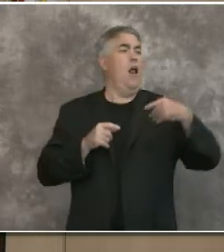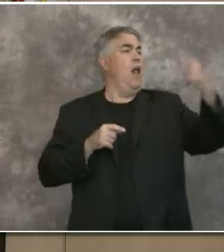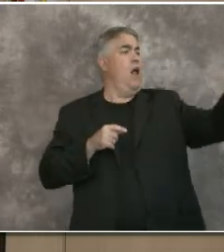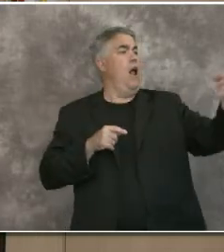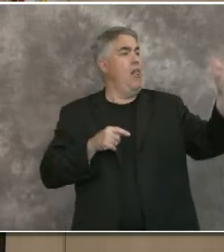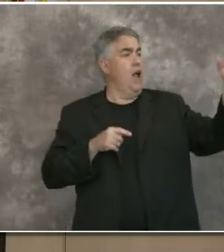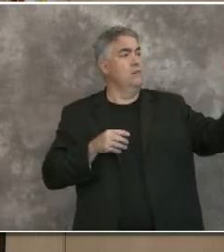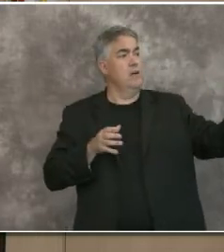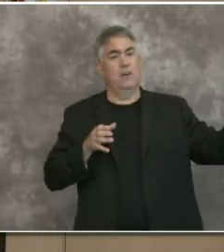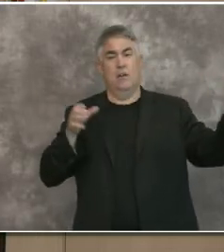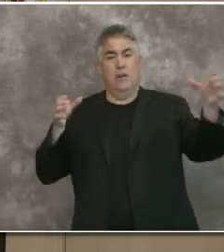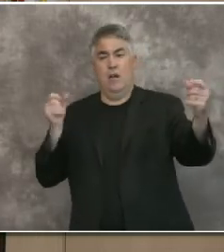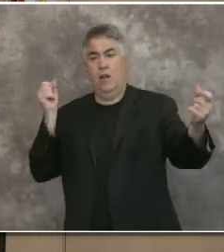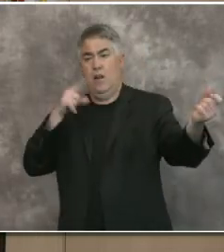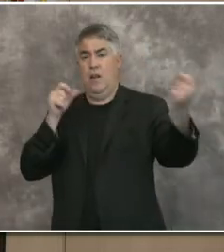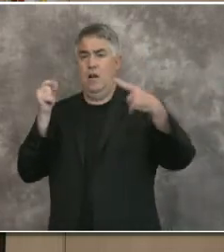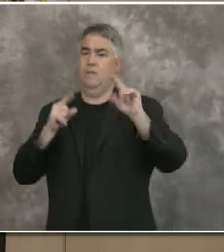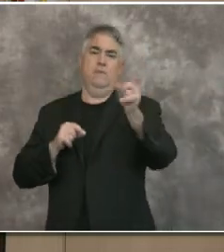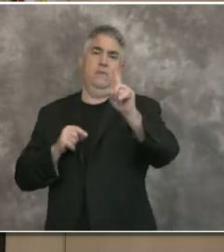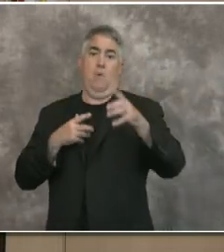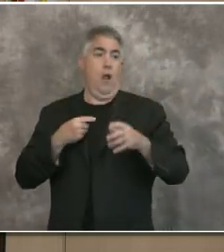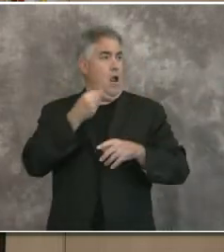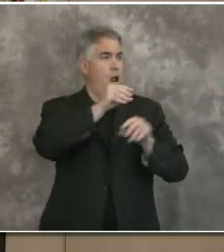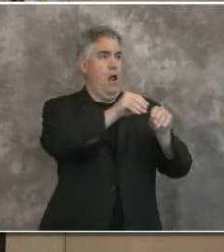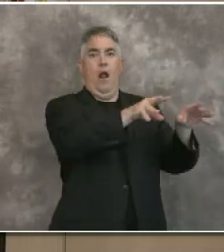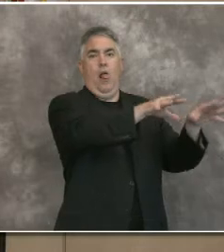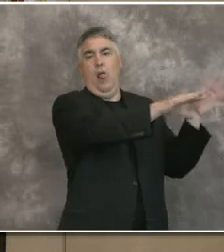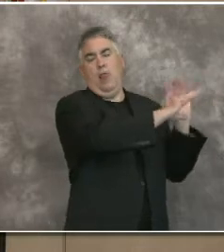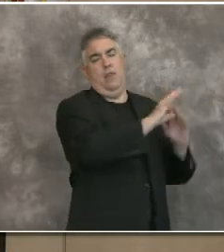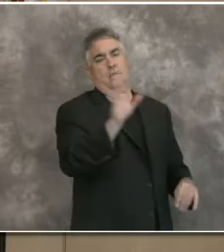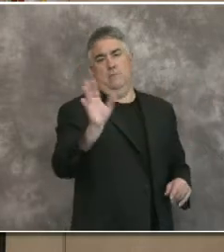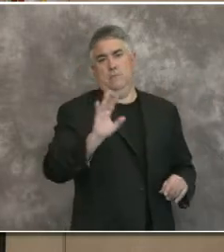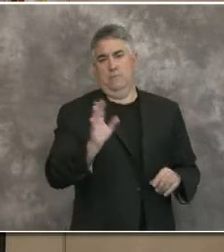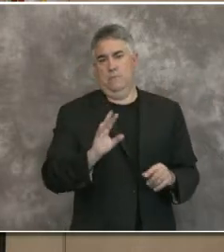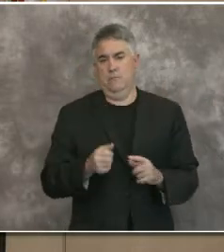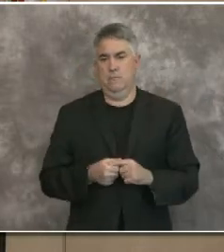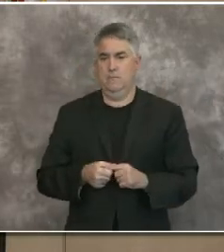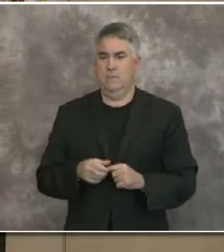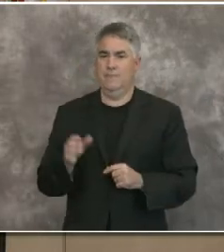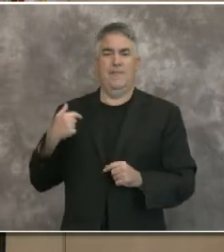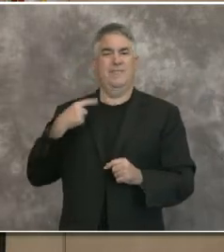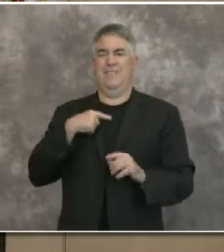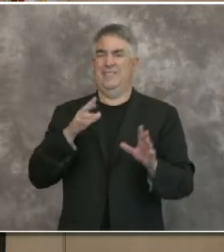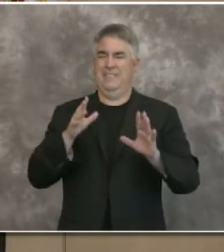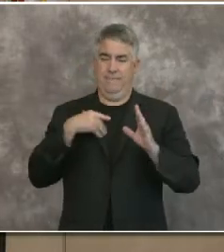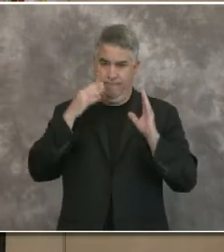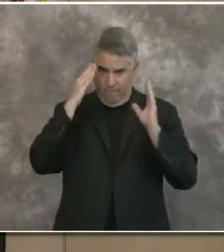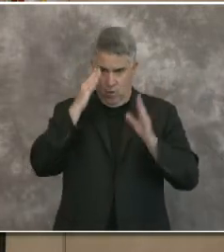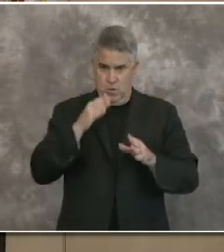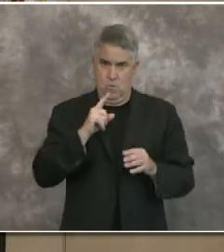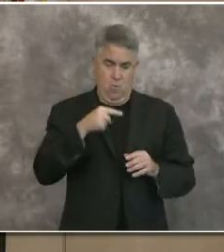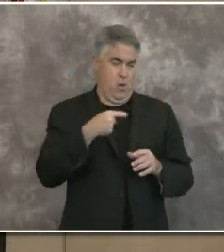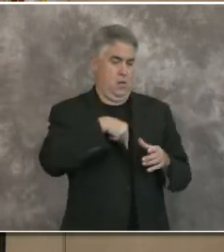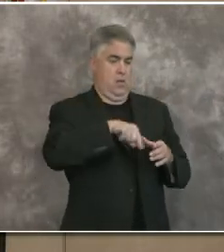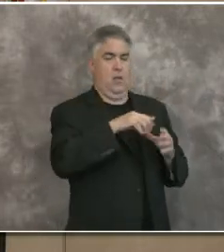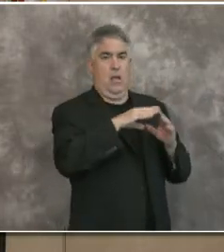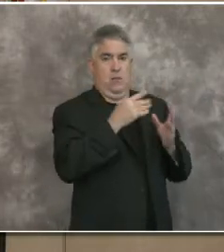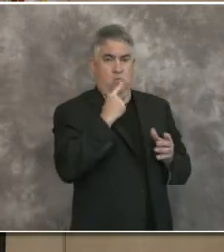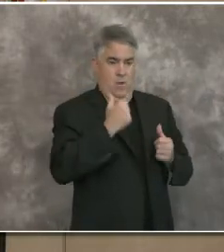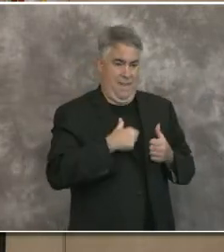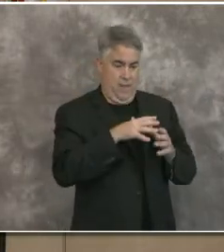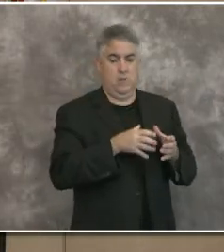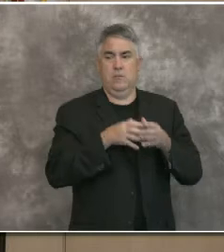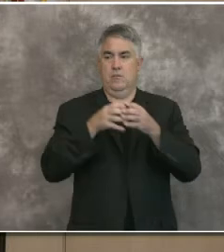virus that way. So that's why our health officers' orders have focused on household members. If you're in a car